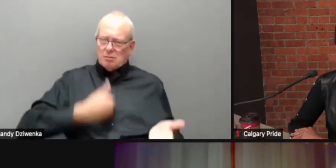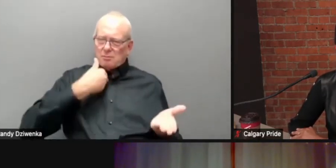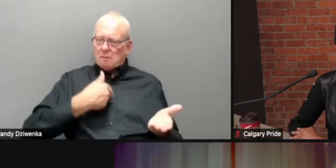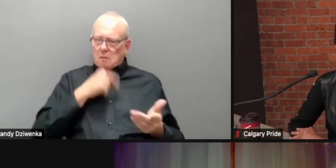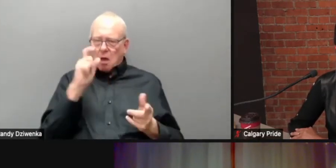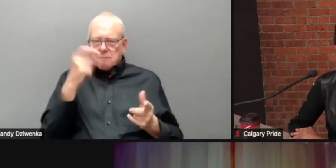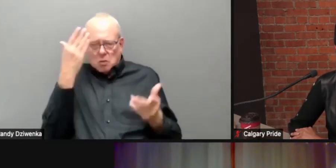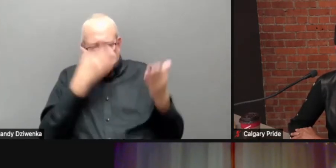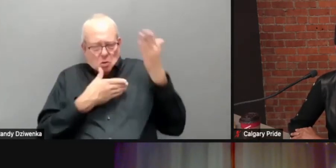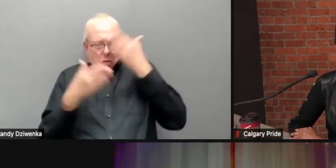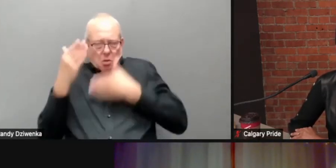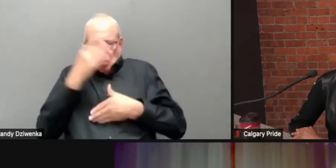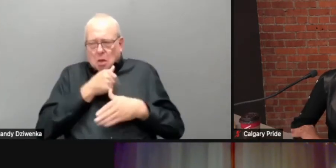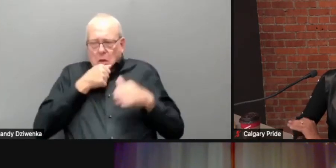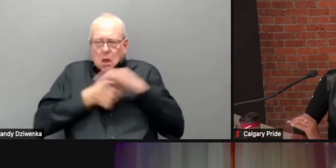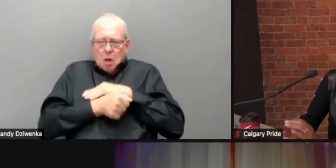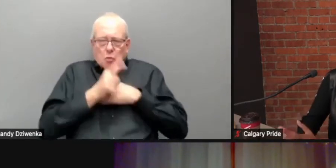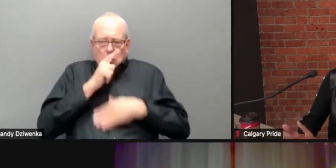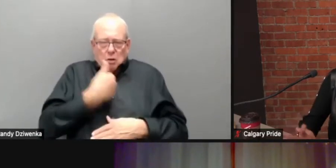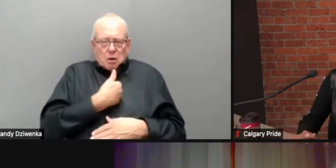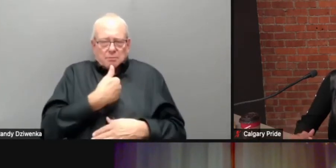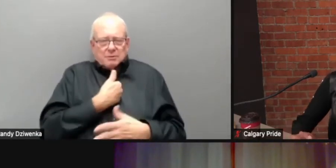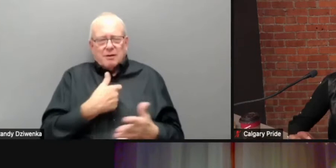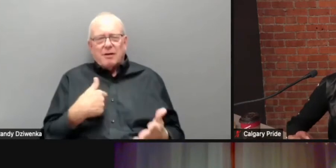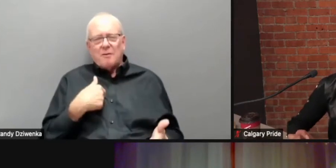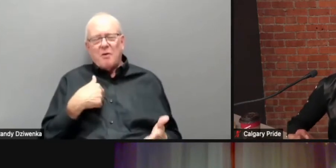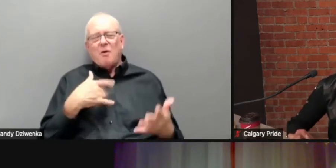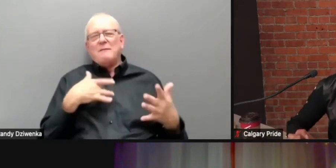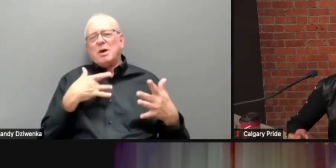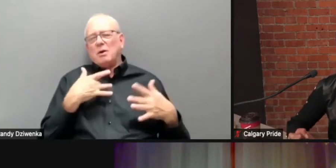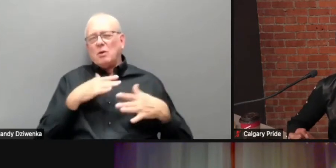on your terms and to the fullest.